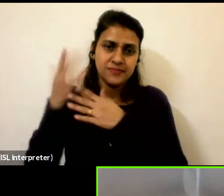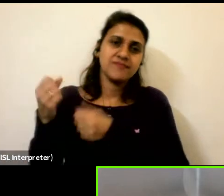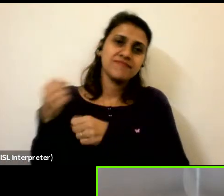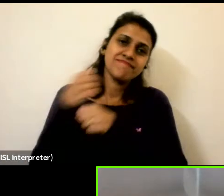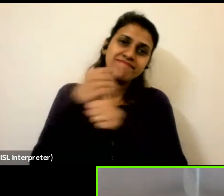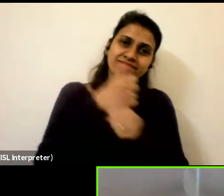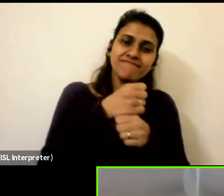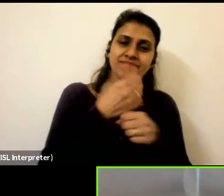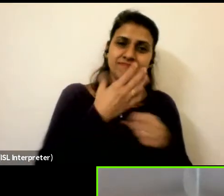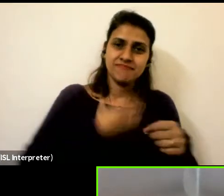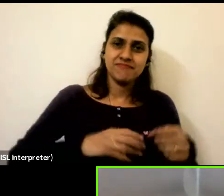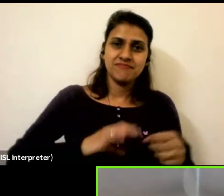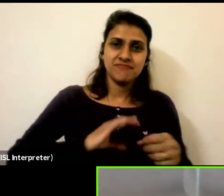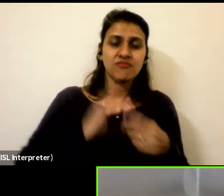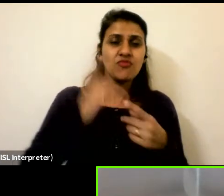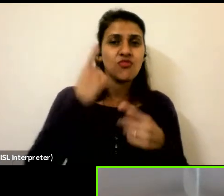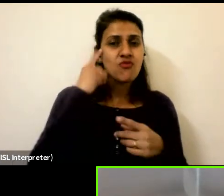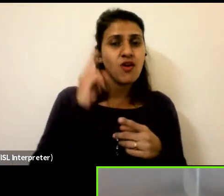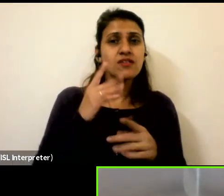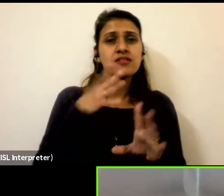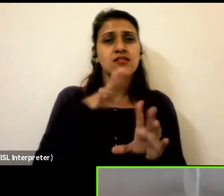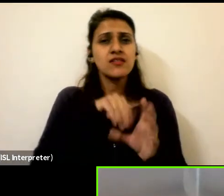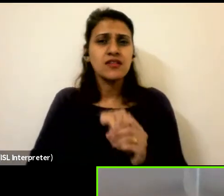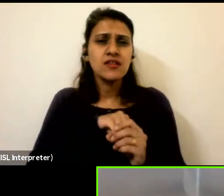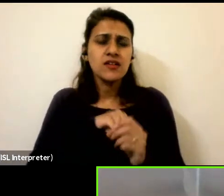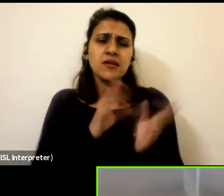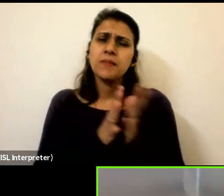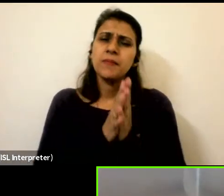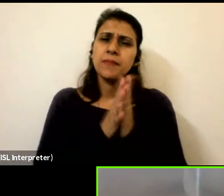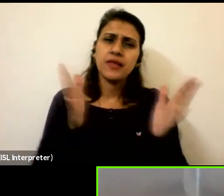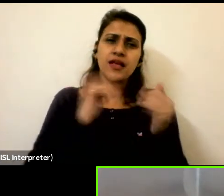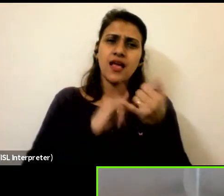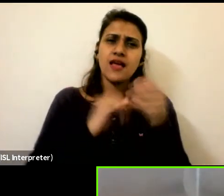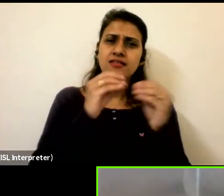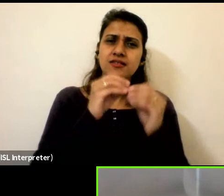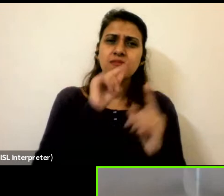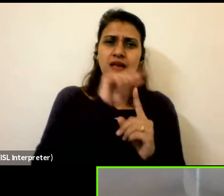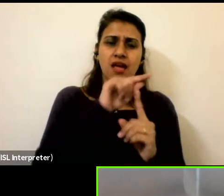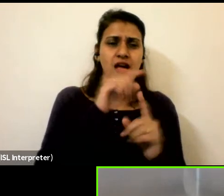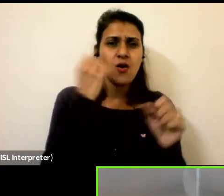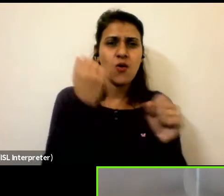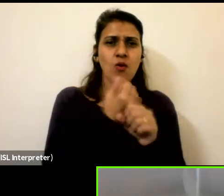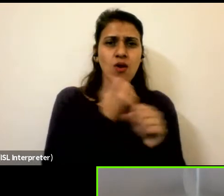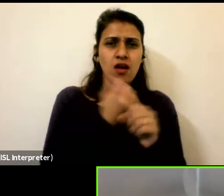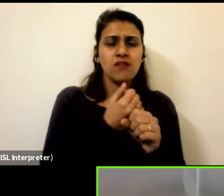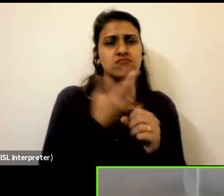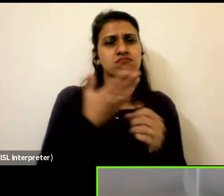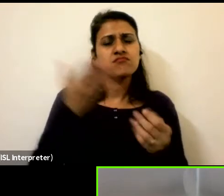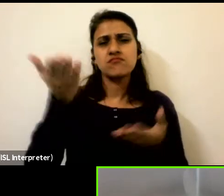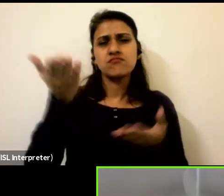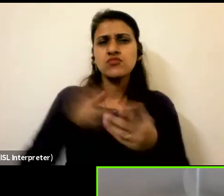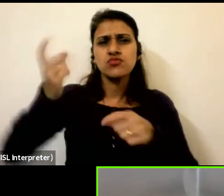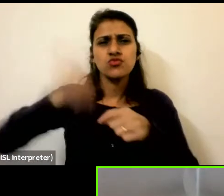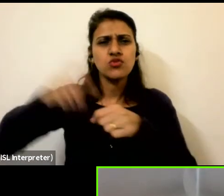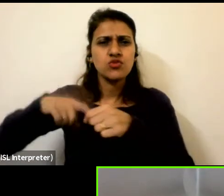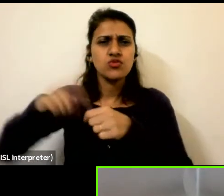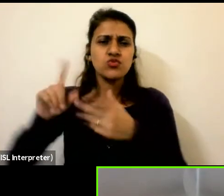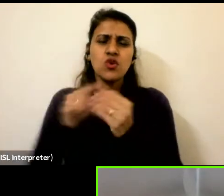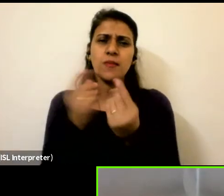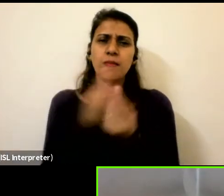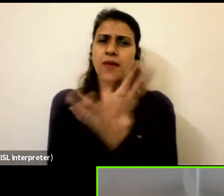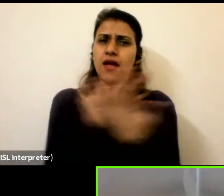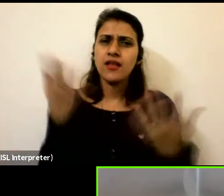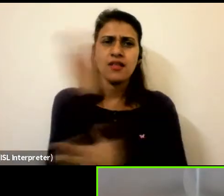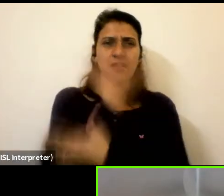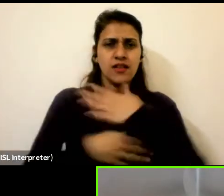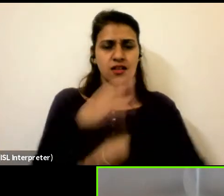for having integrated the largest number of specially able people into full productive roles in